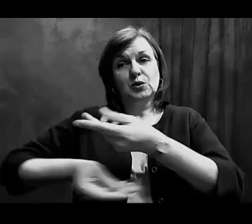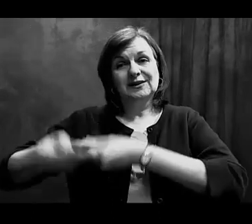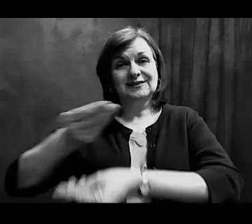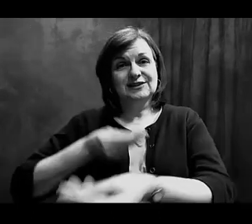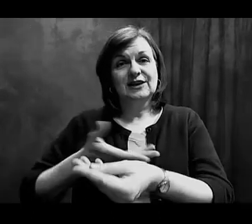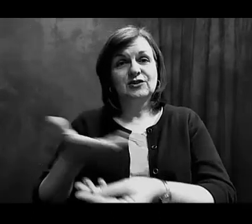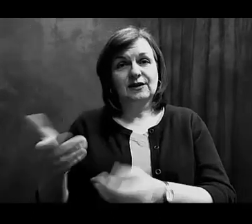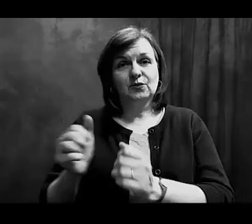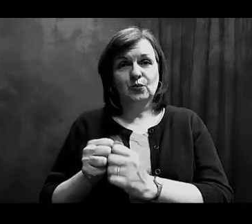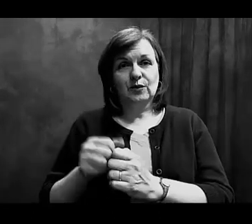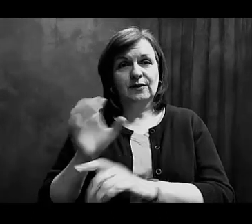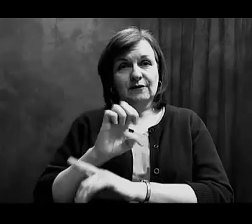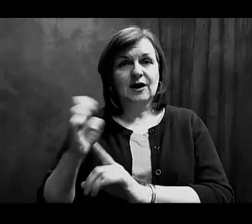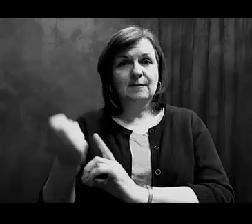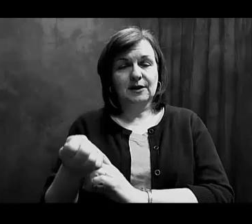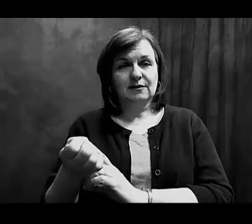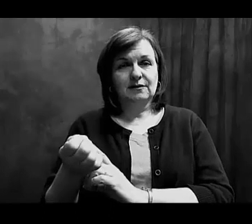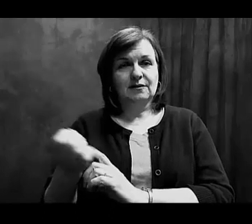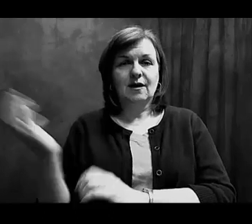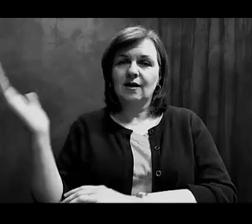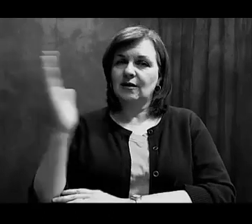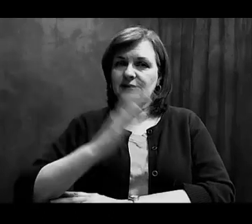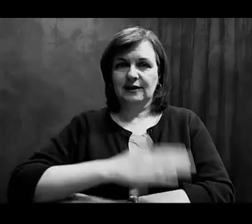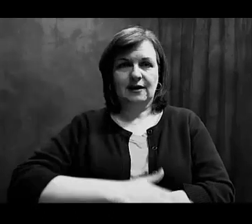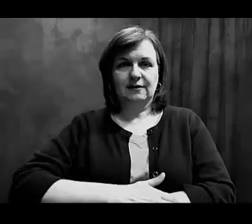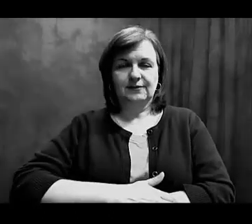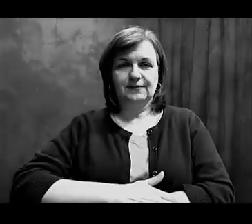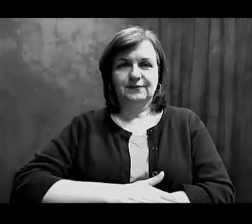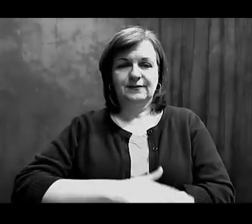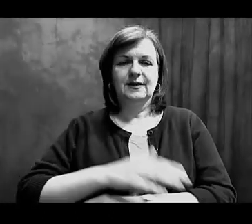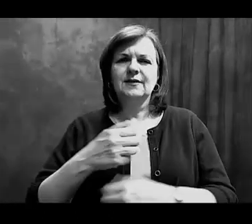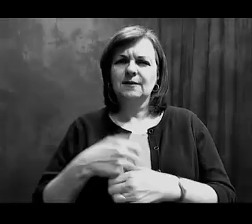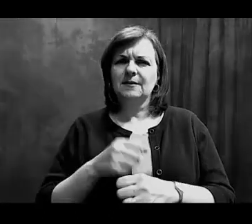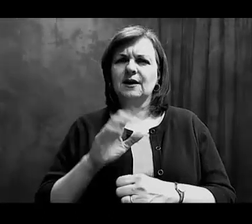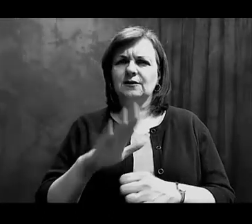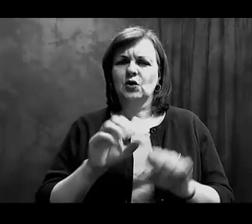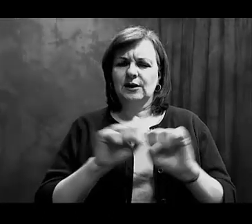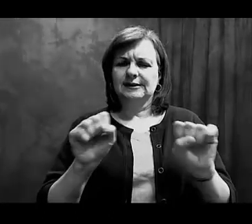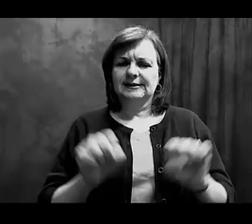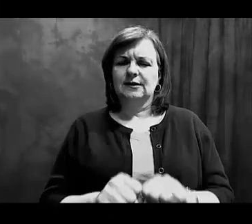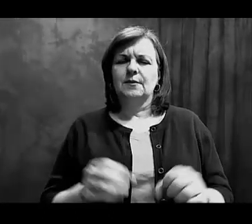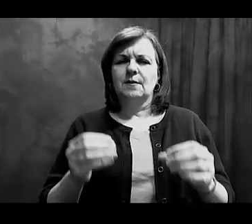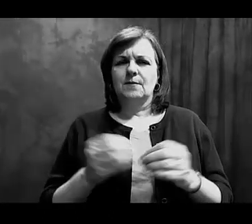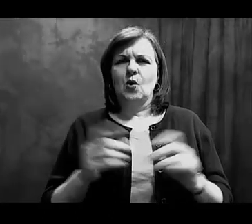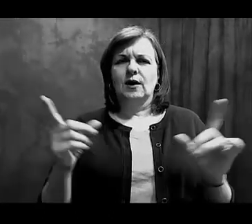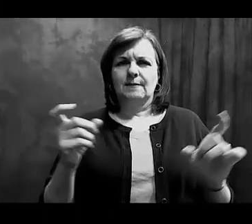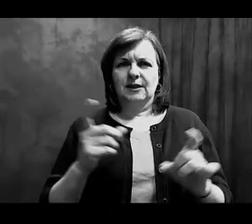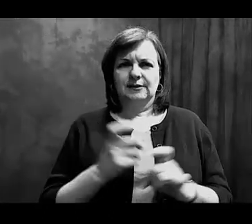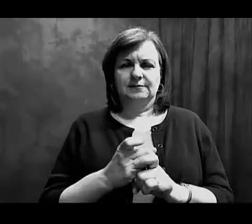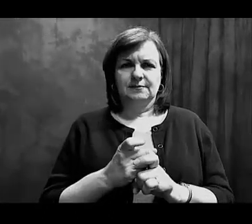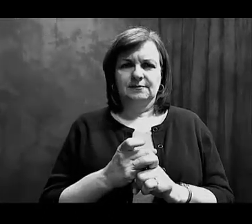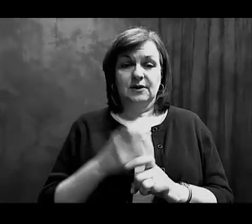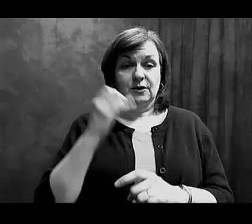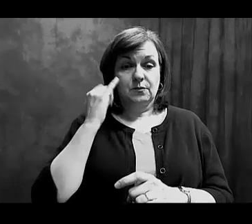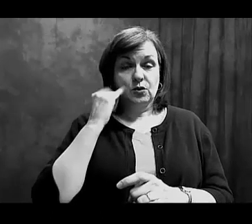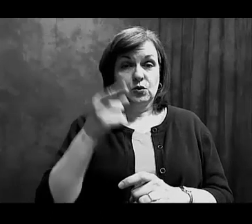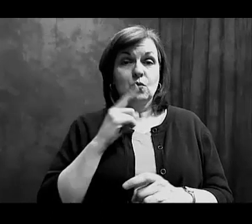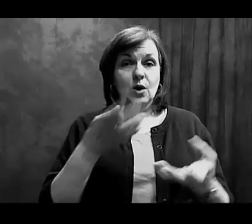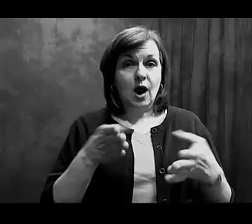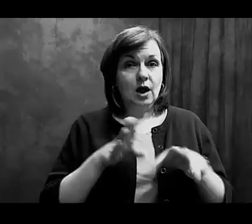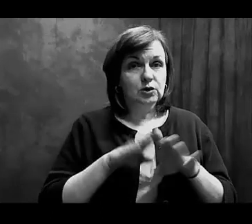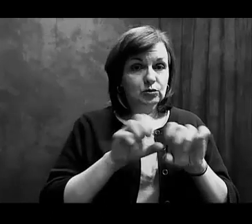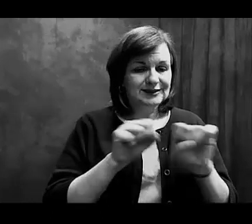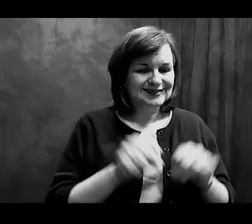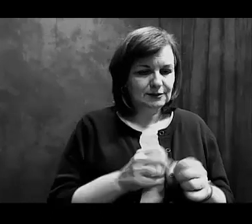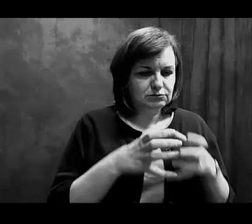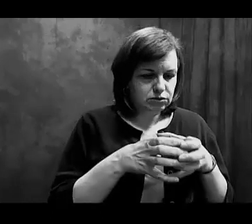things with the environment all day long. And that actually adds a lot of complexity to your system. If you were a